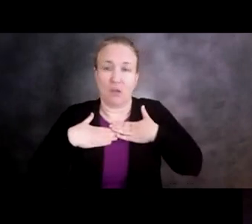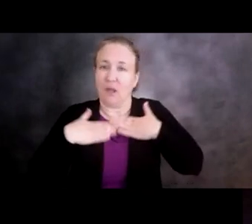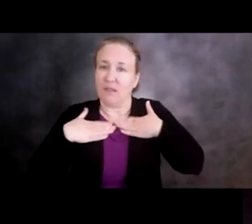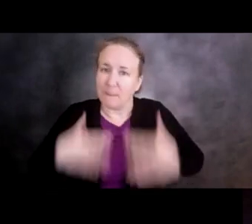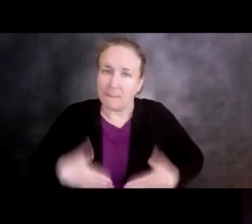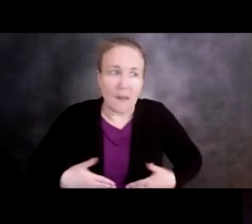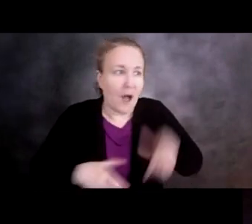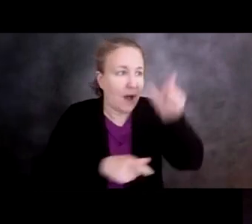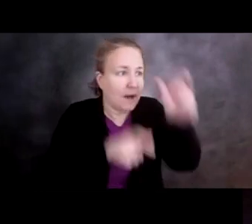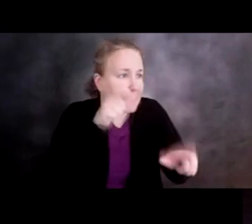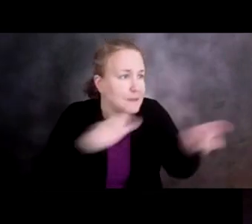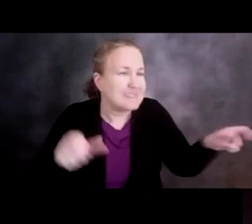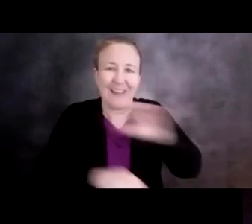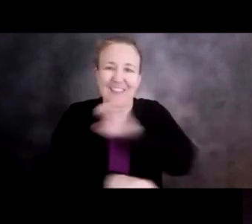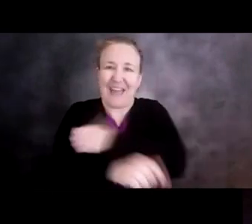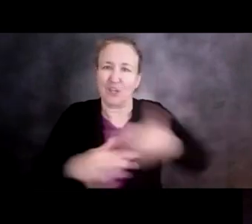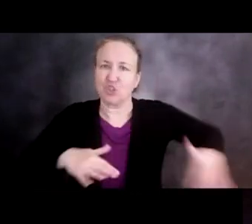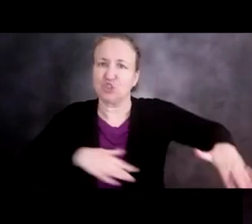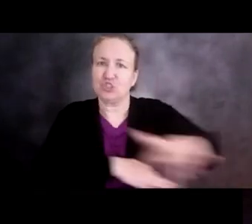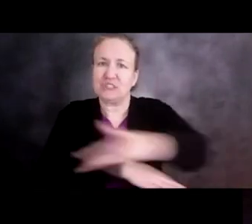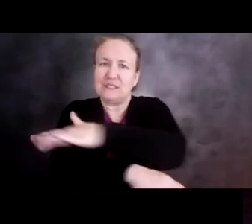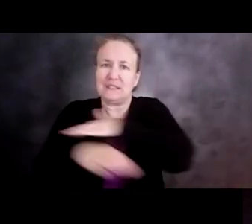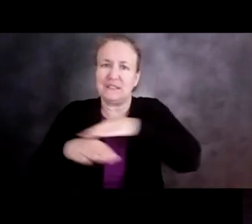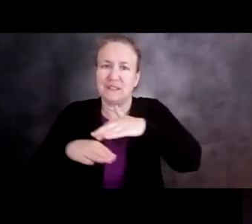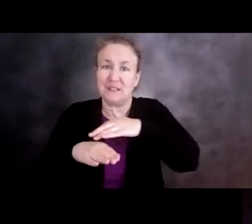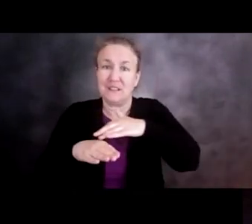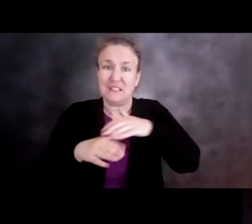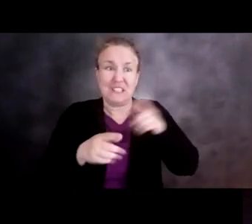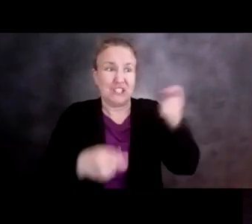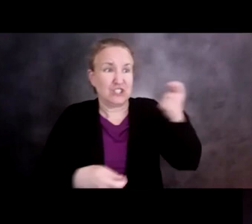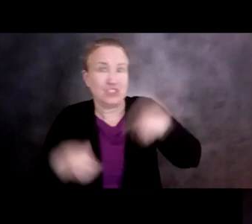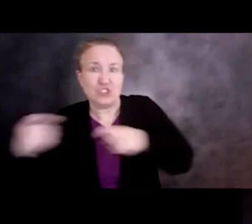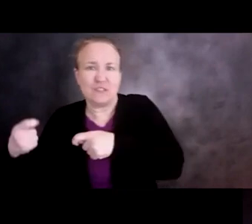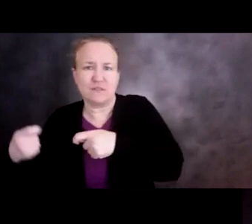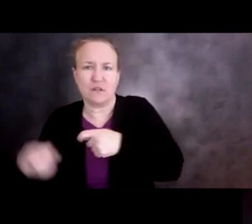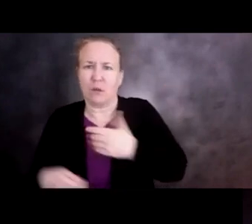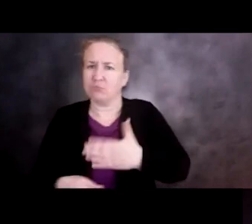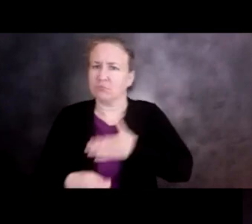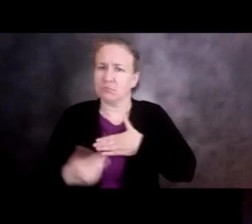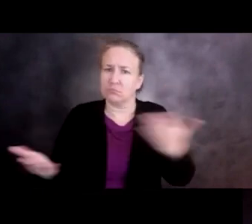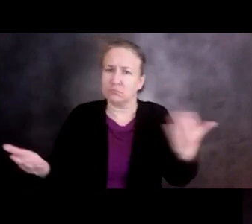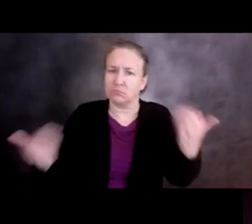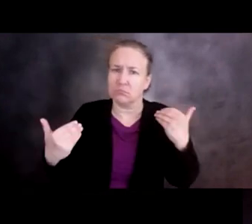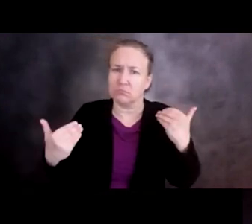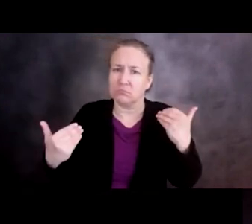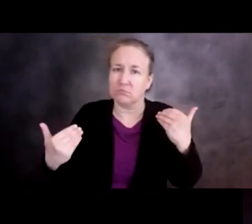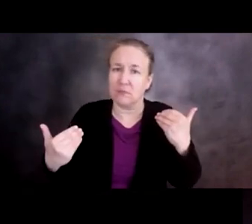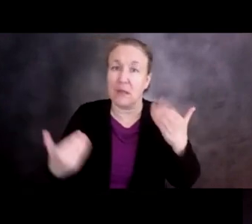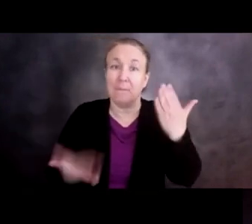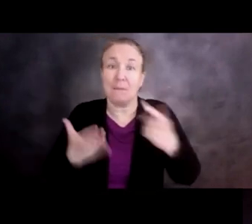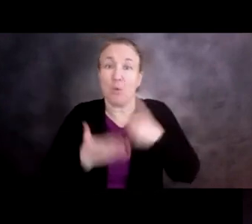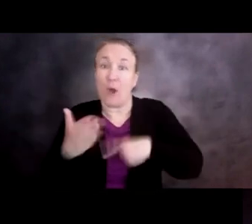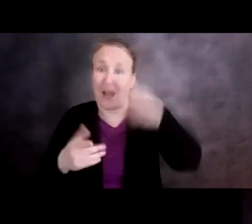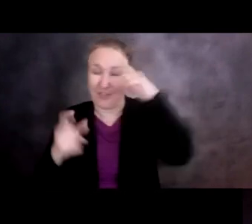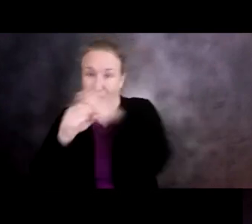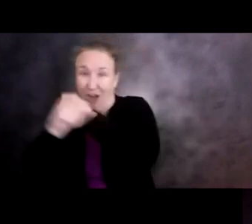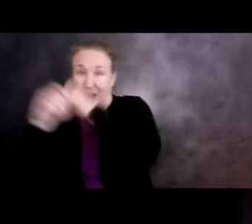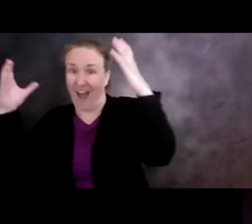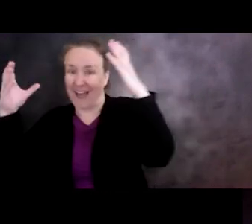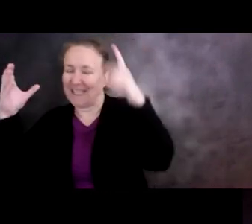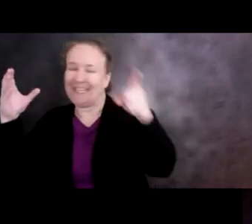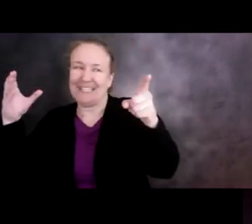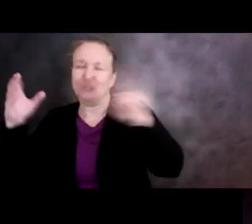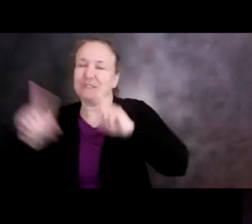And I'm always willing to let it shift. Maybe what I thought it was isn't what it is. And it